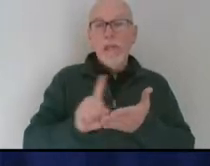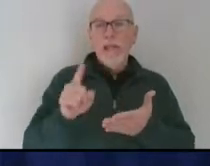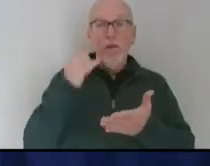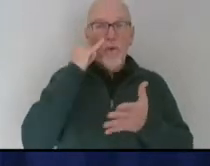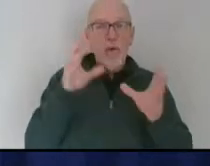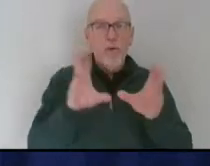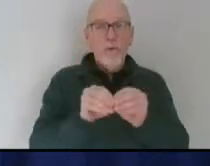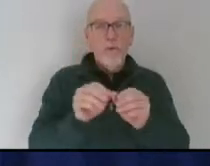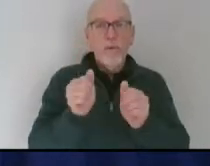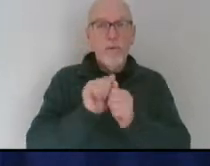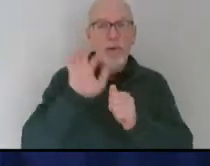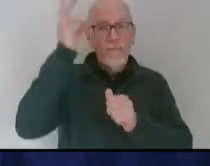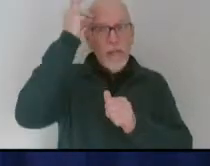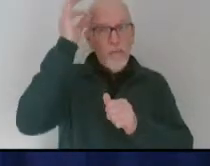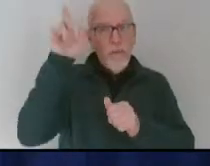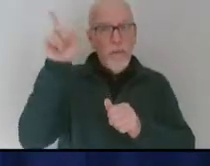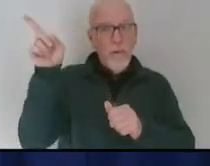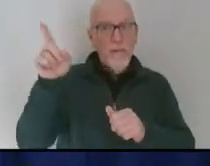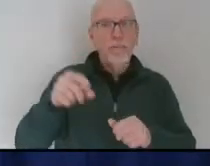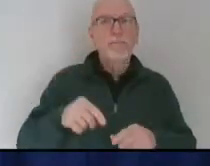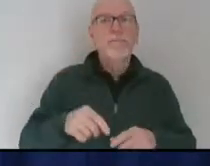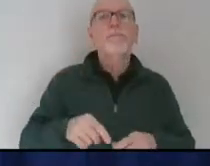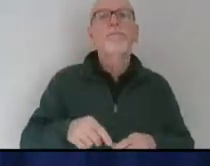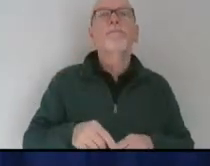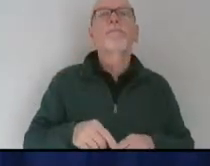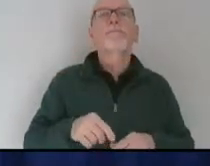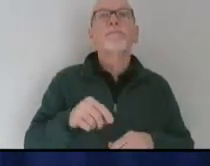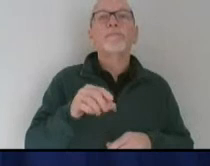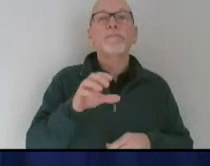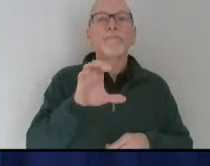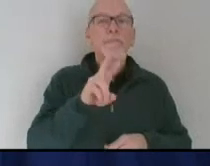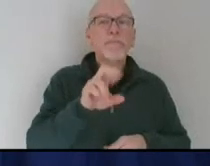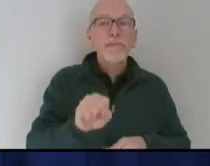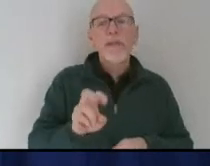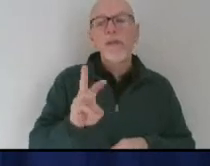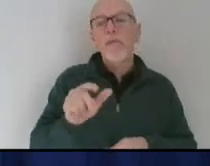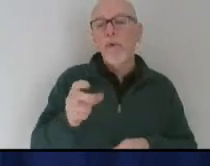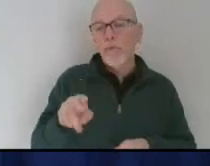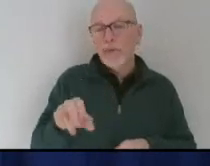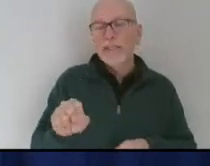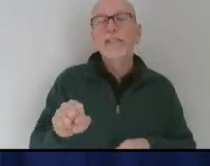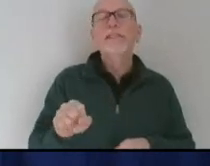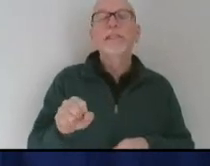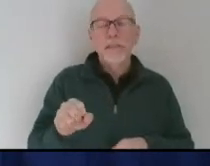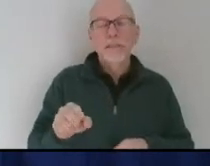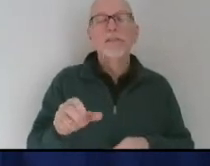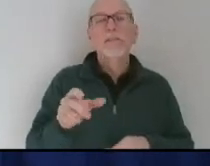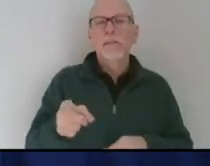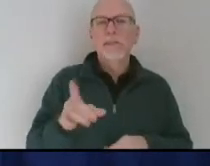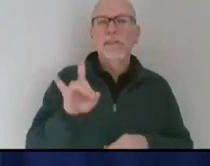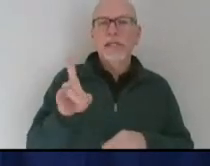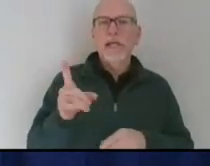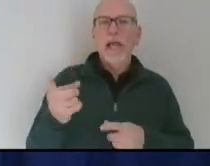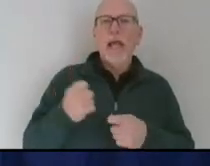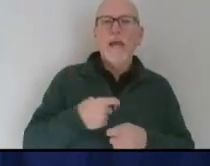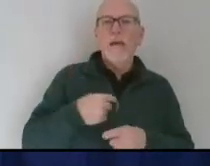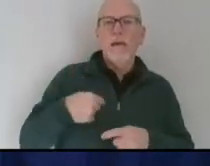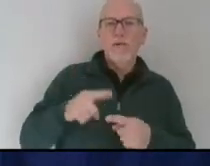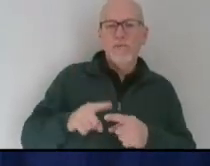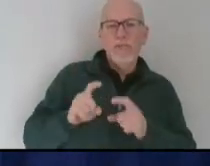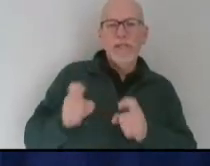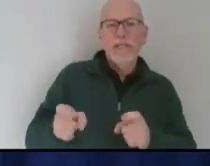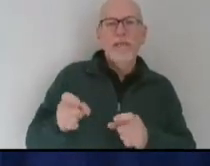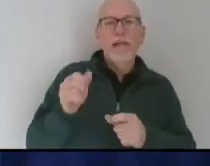our federal partners and CVS and Walgreens, have asked specifically for them to give us that